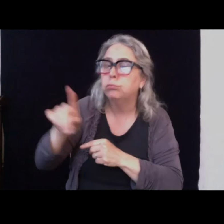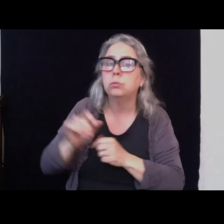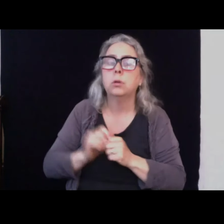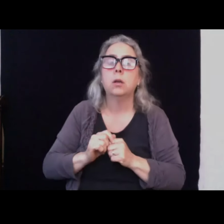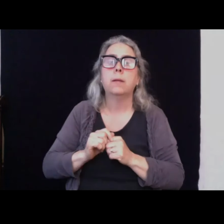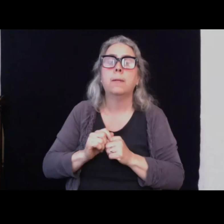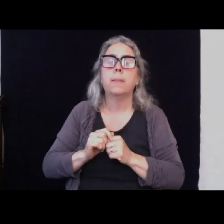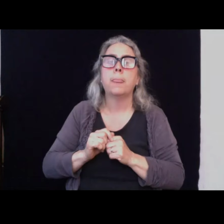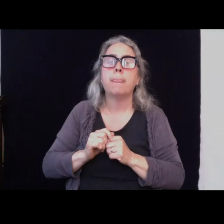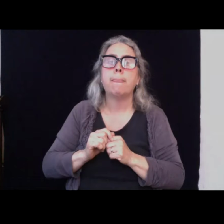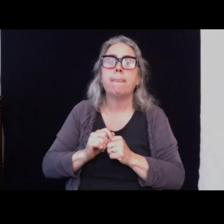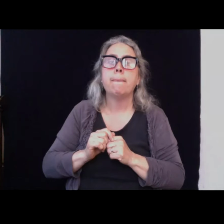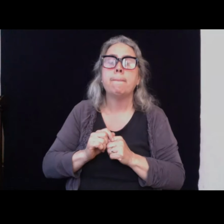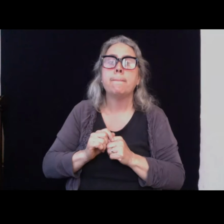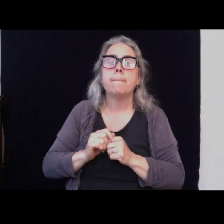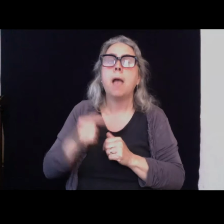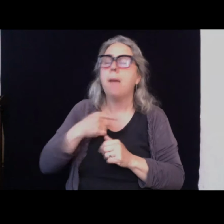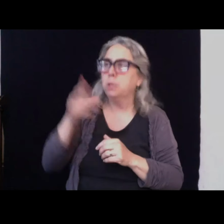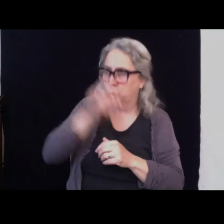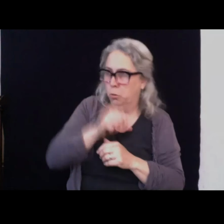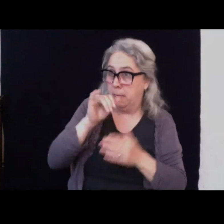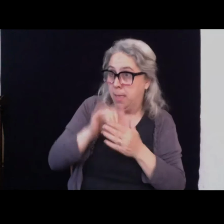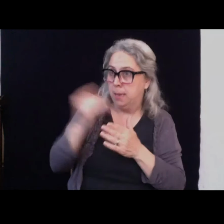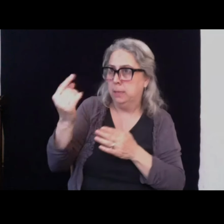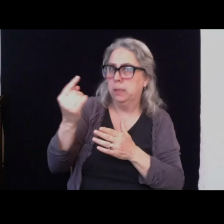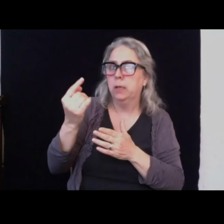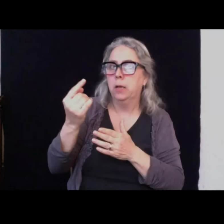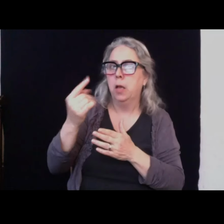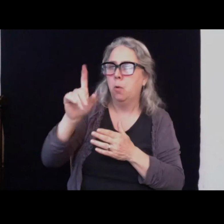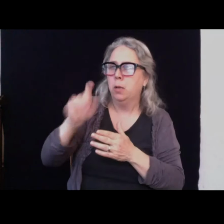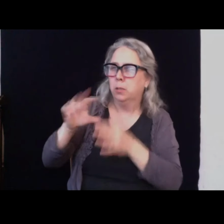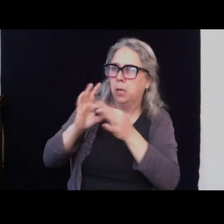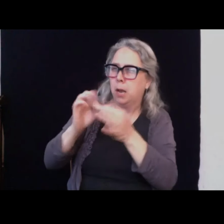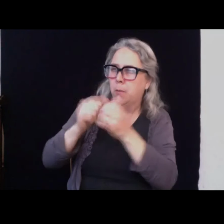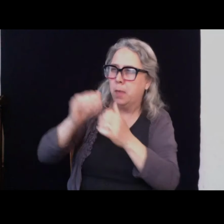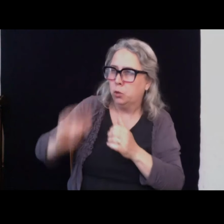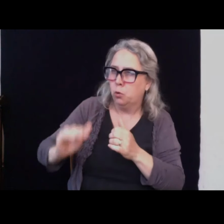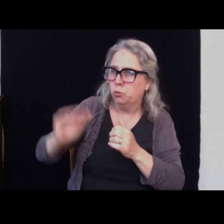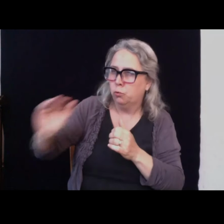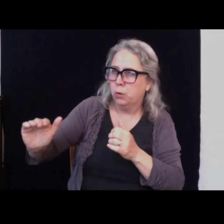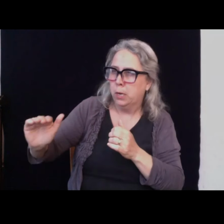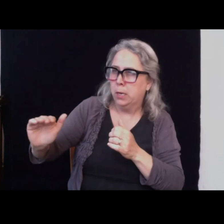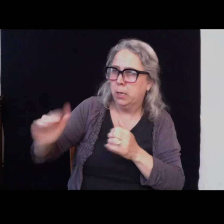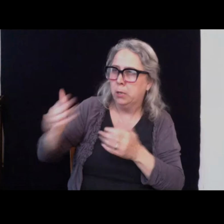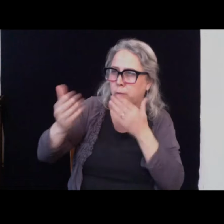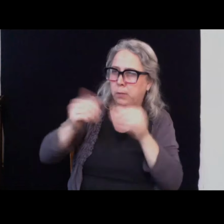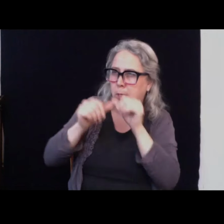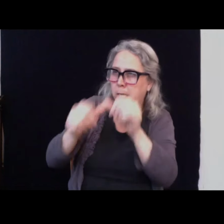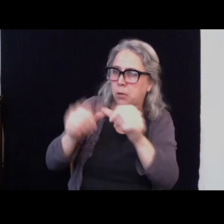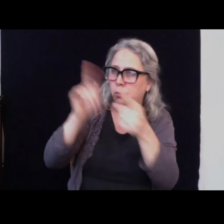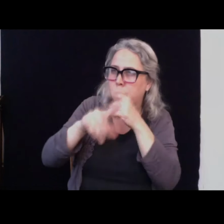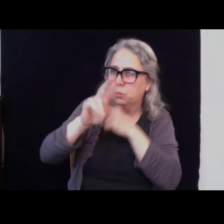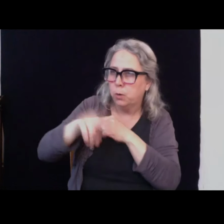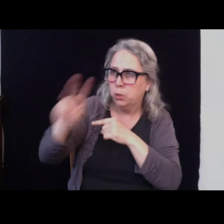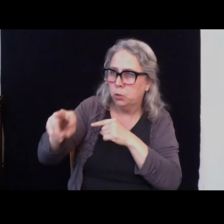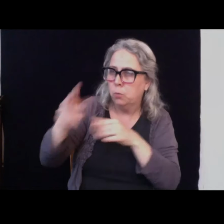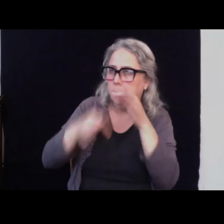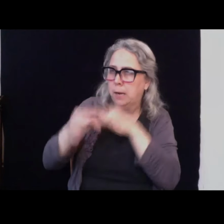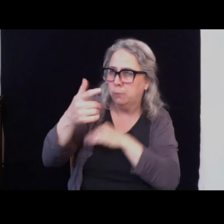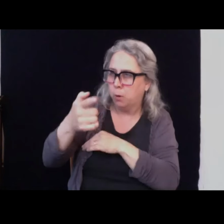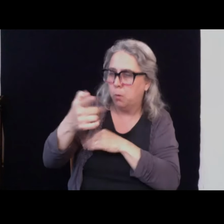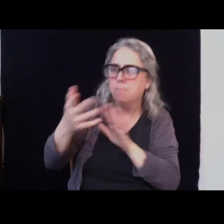So I'm assuming that some of that might be a question about children's services continuing also to 22 instead of 21. At